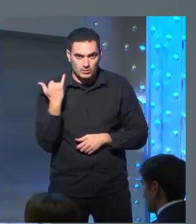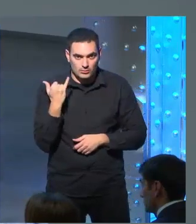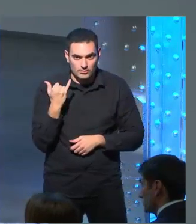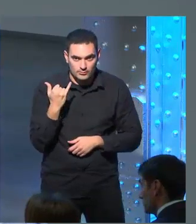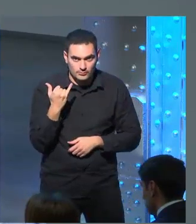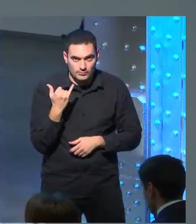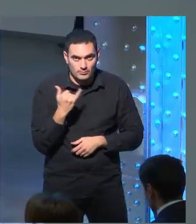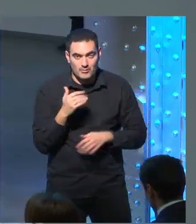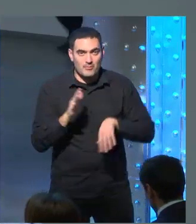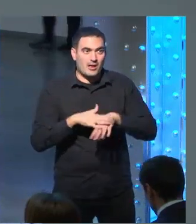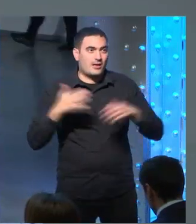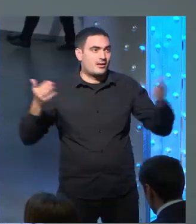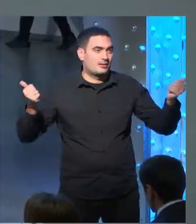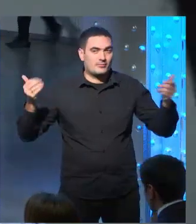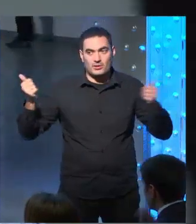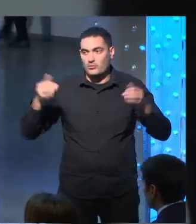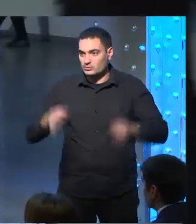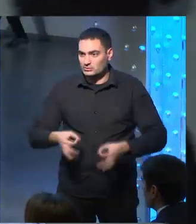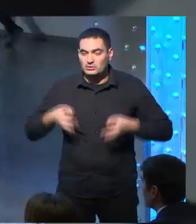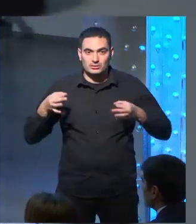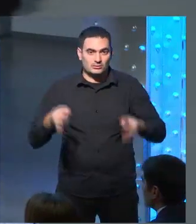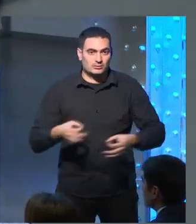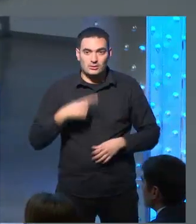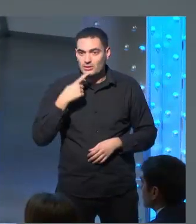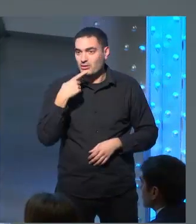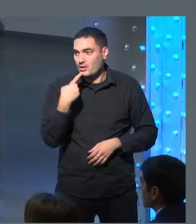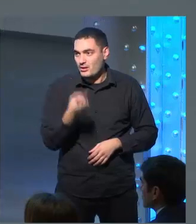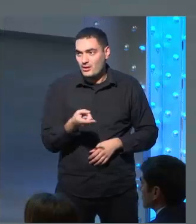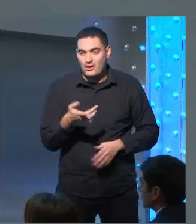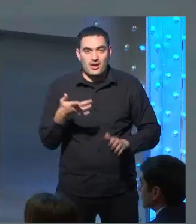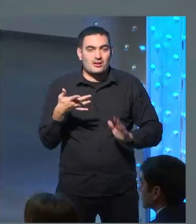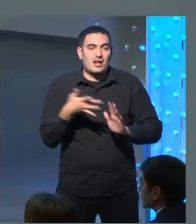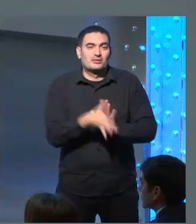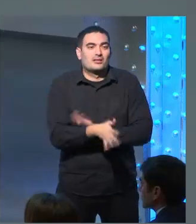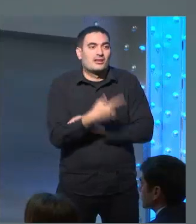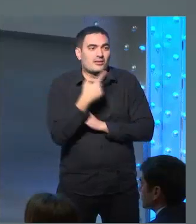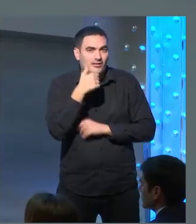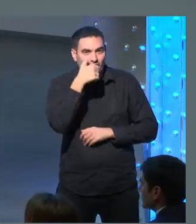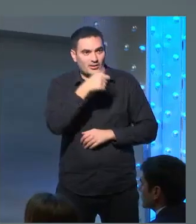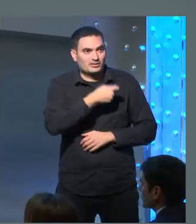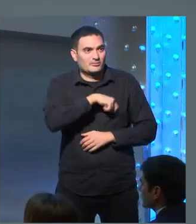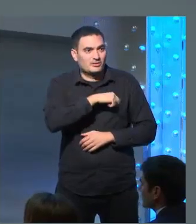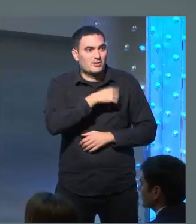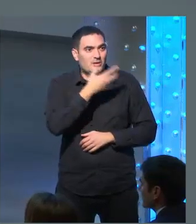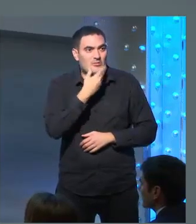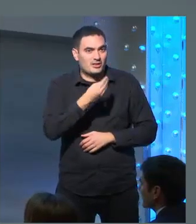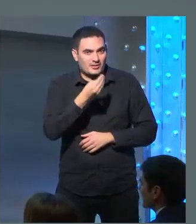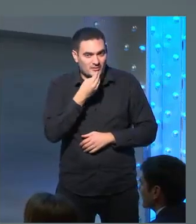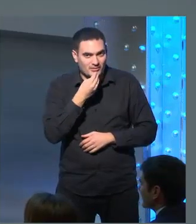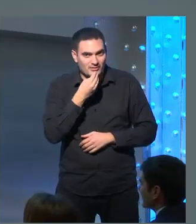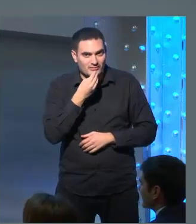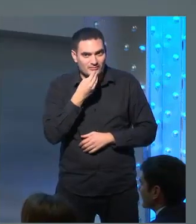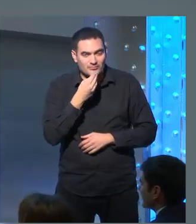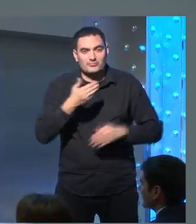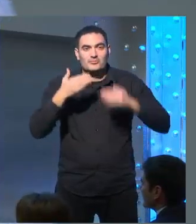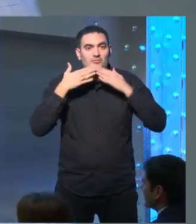Businesses and their commitment with talent. And finally, as the classical writers would say,